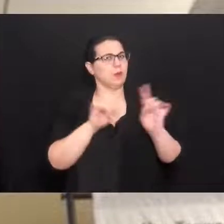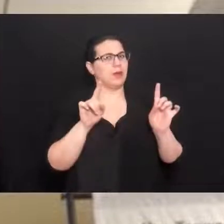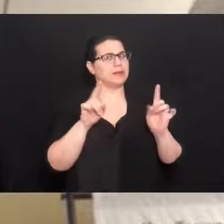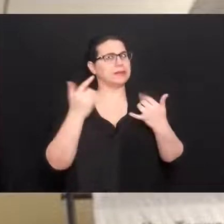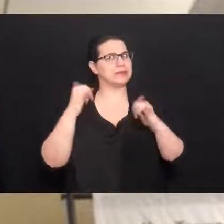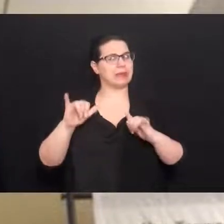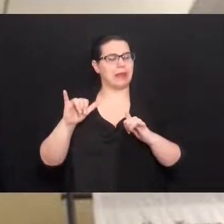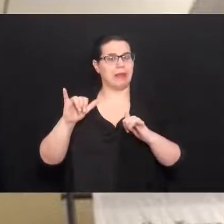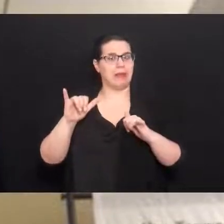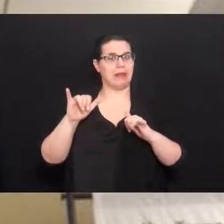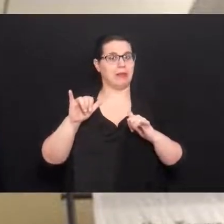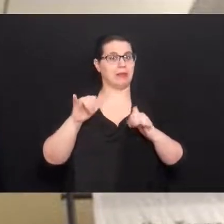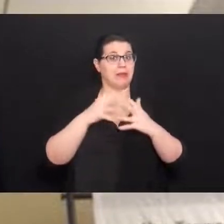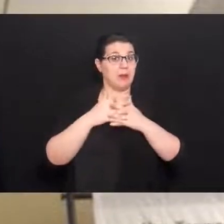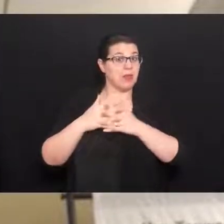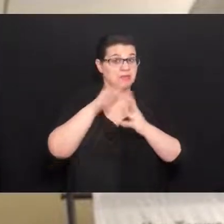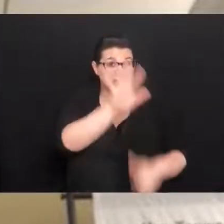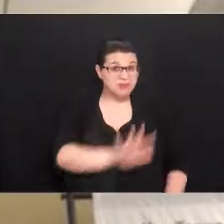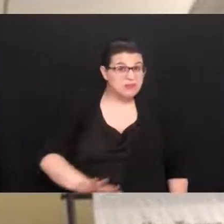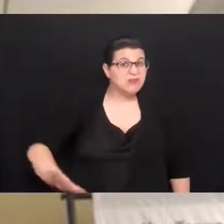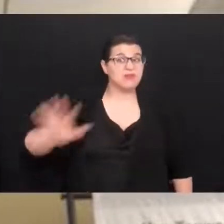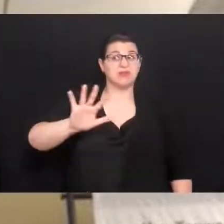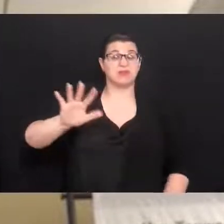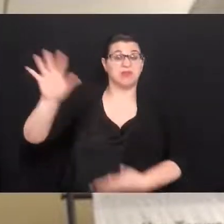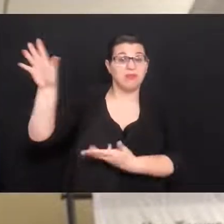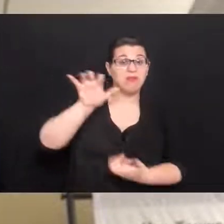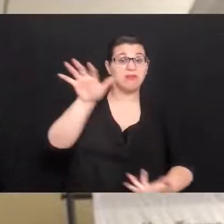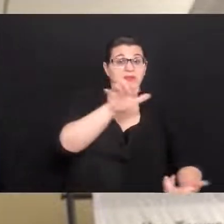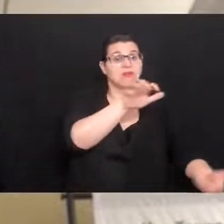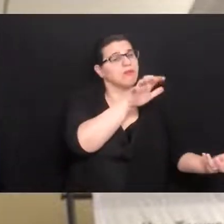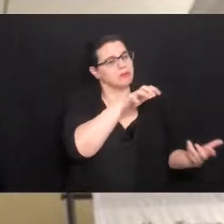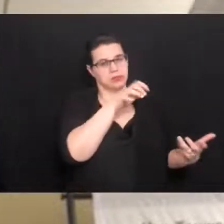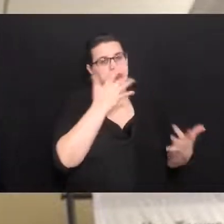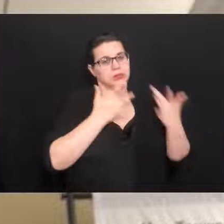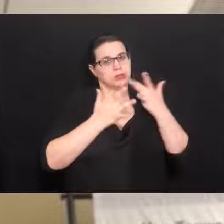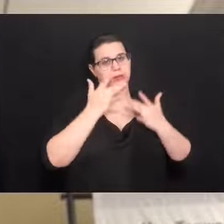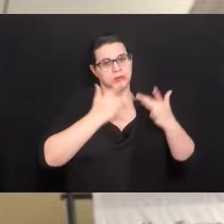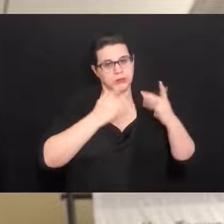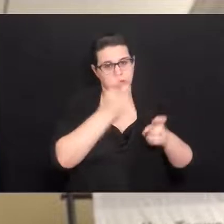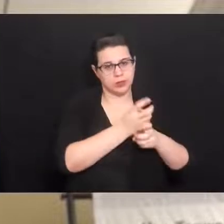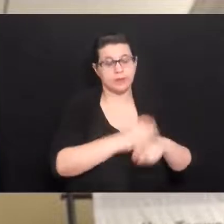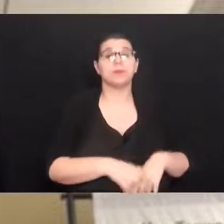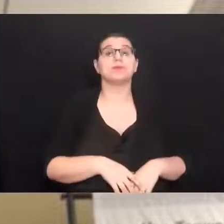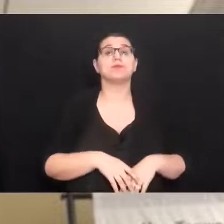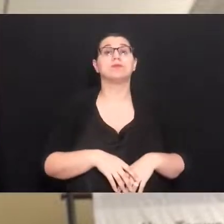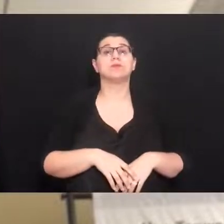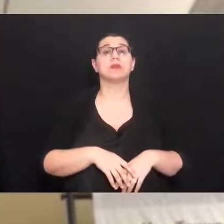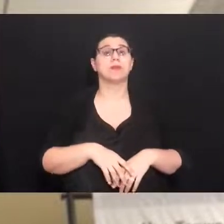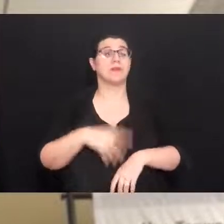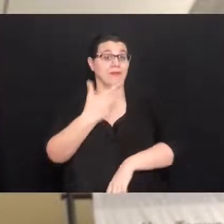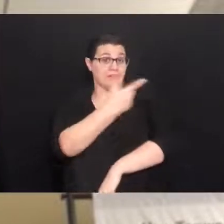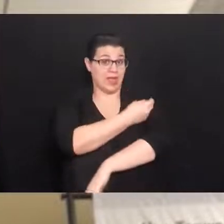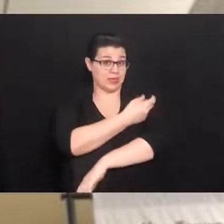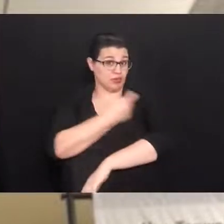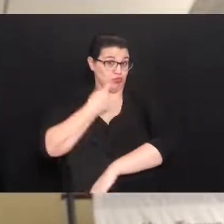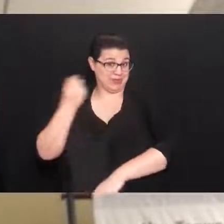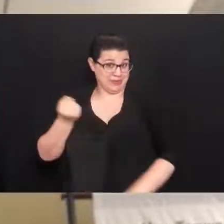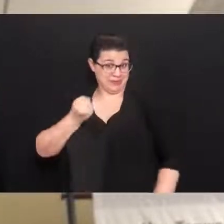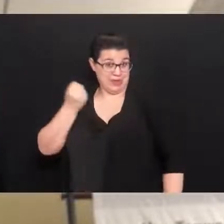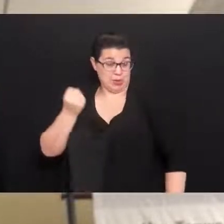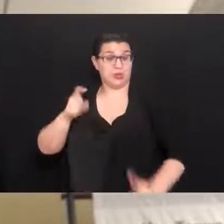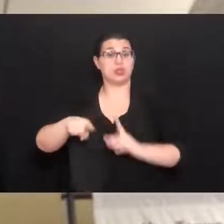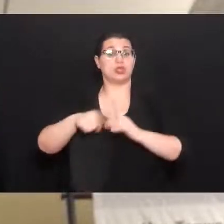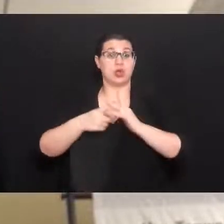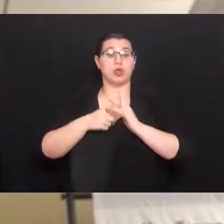antibodies nationally. Vaccines, Saturday started the nursing home vaccination process